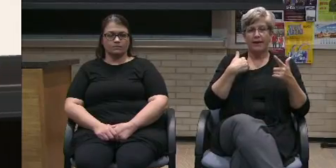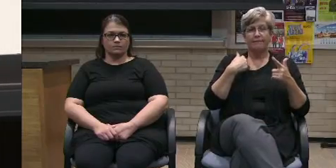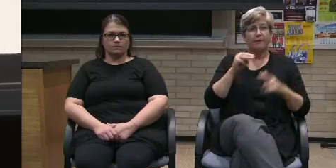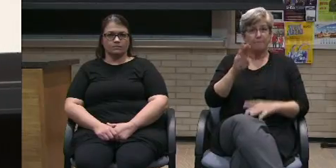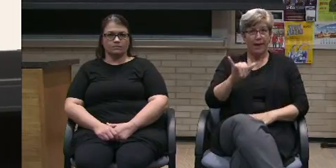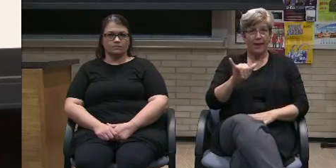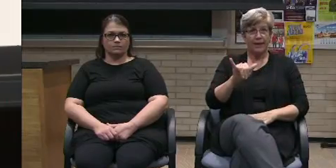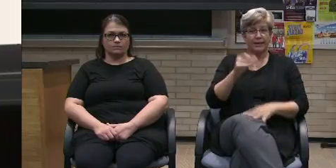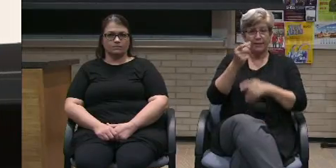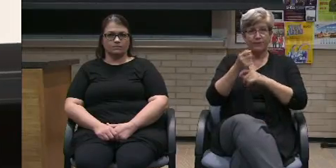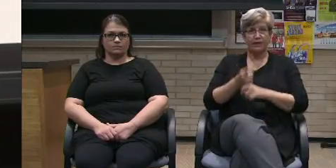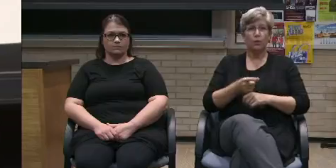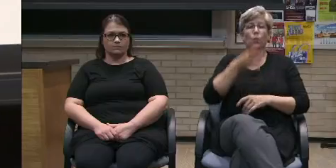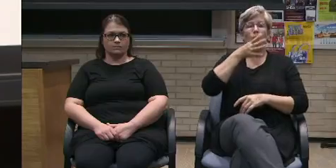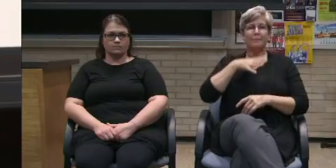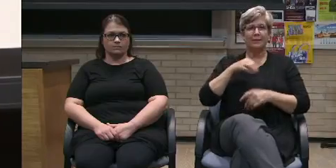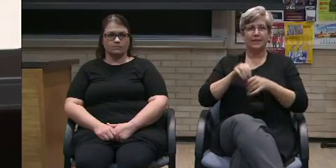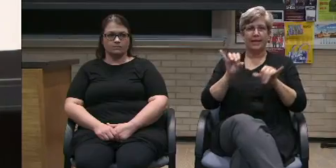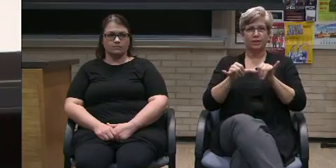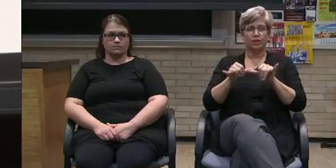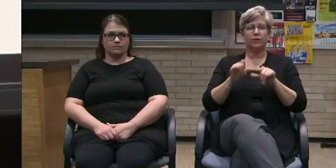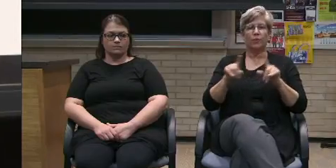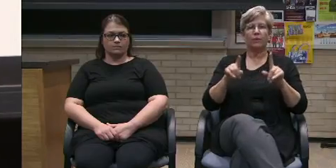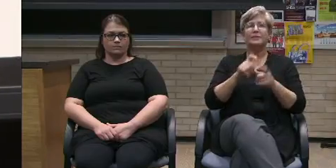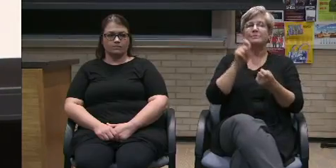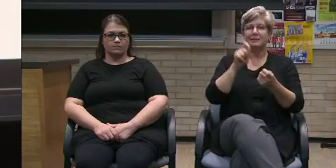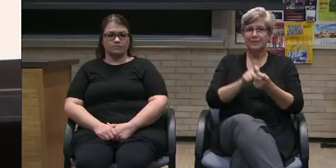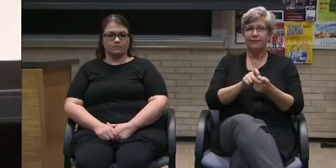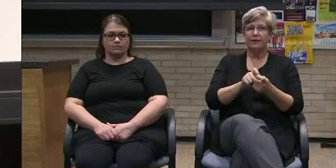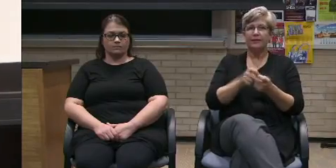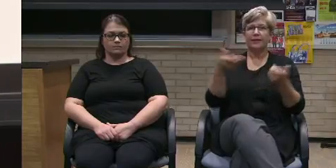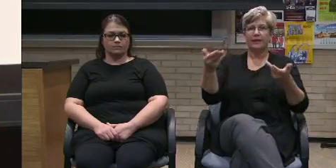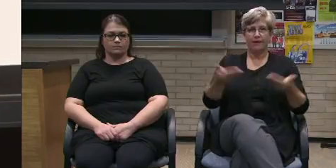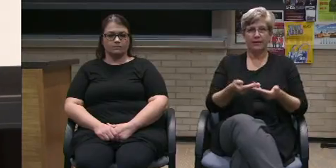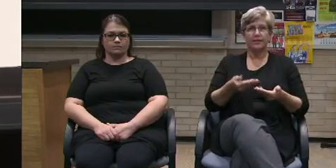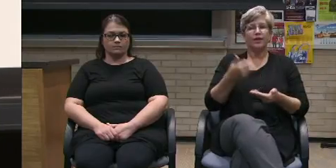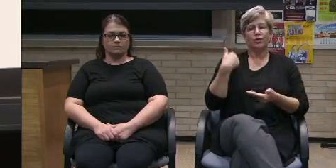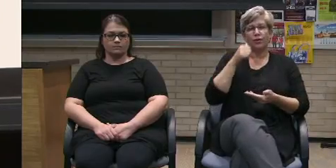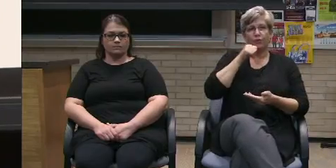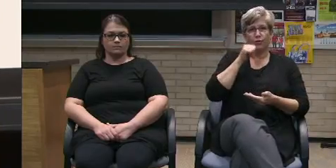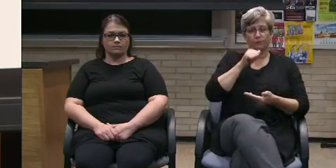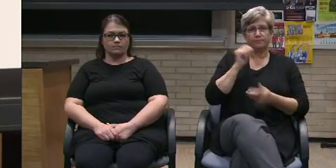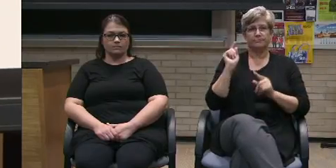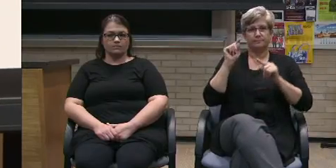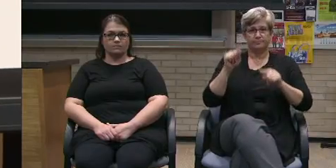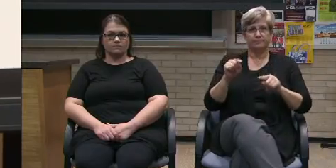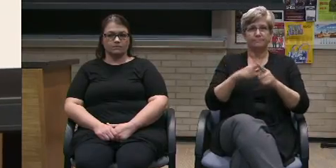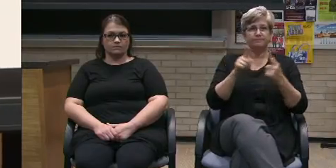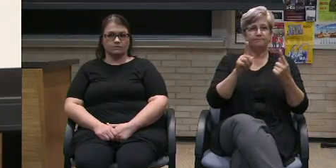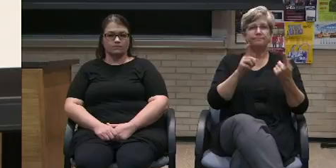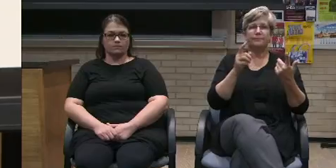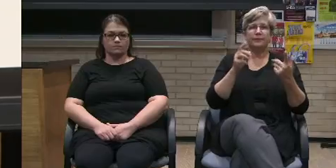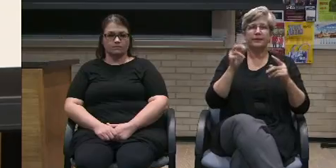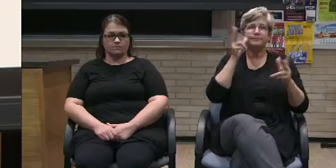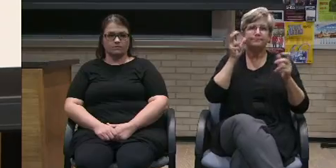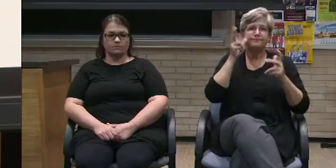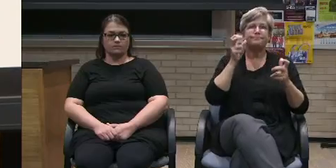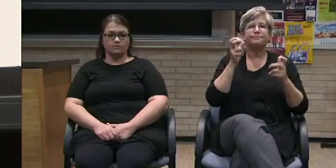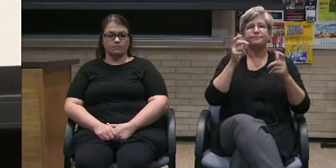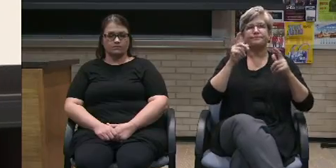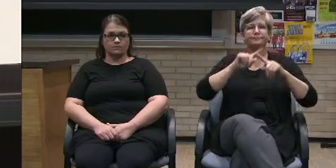Women in Engineering, where we specifically bring young girls to come and have a